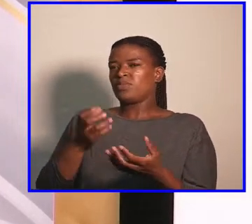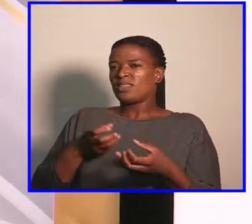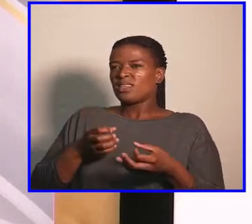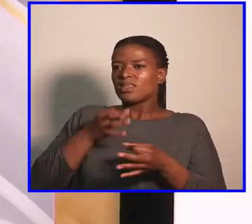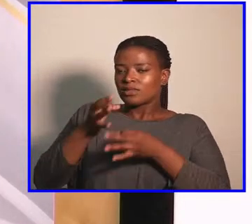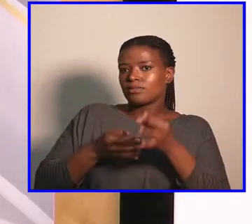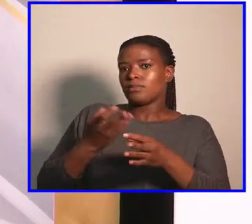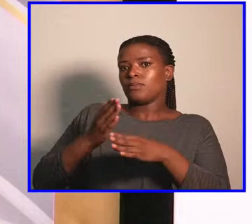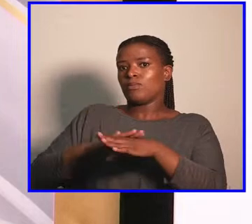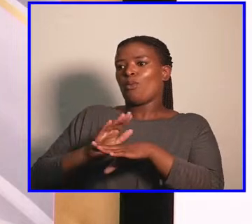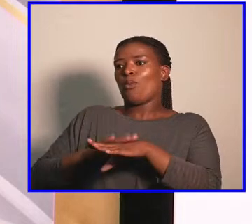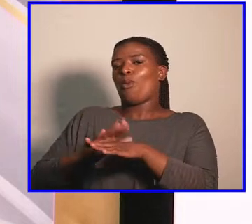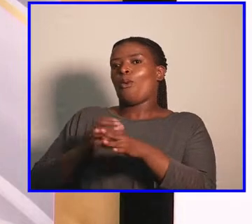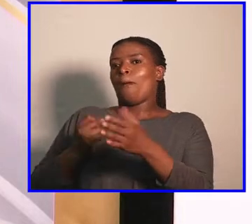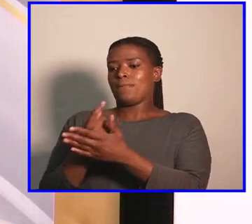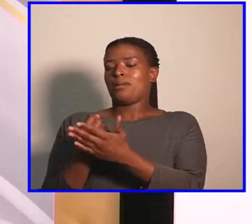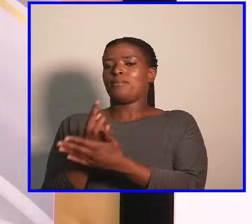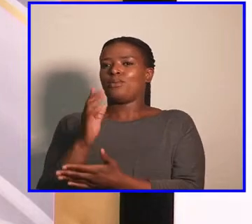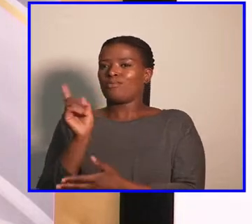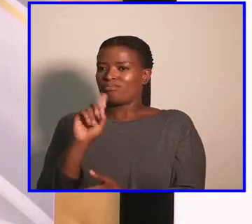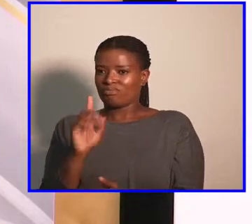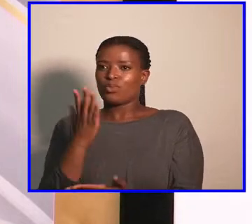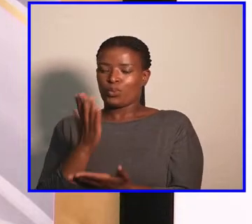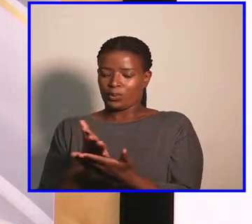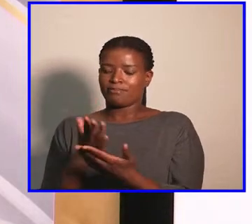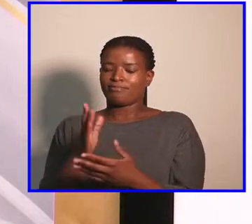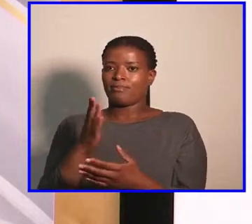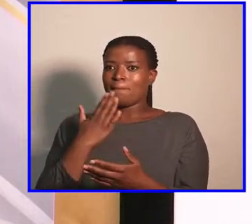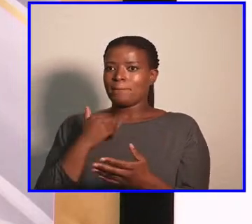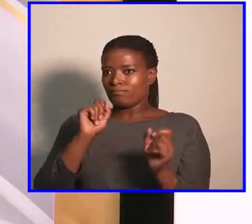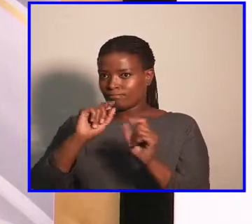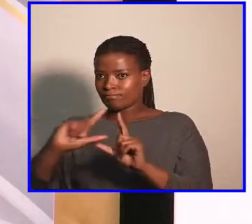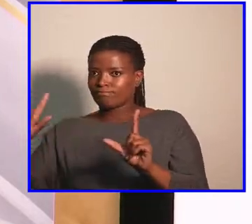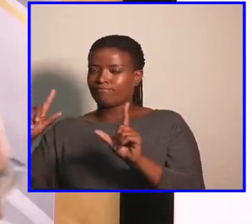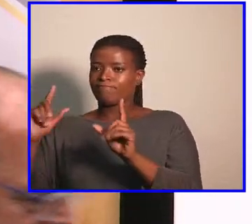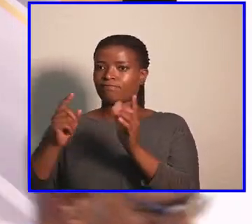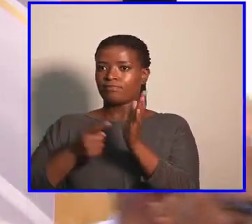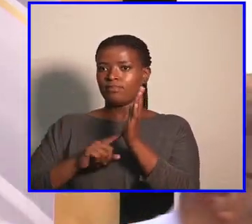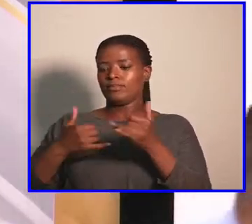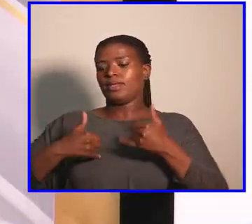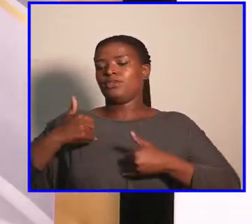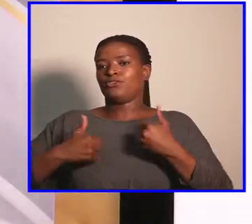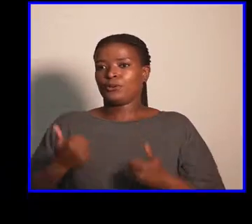welcome you to the podium. Thank you very much. Enjoy the Minister's message.